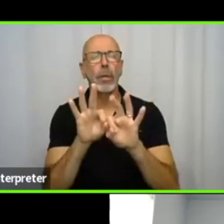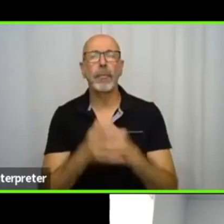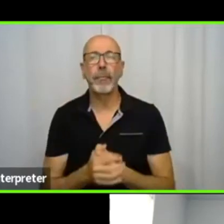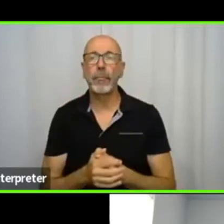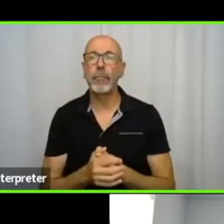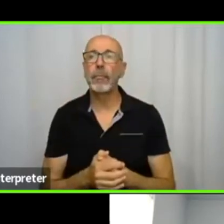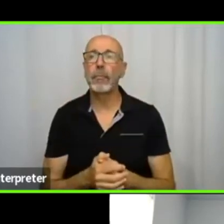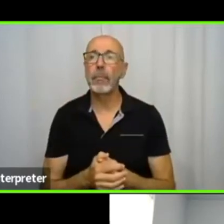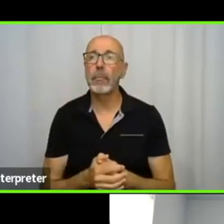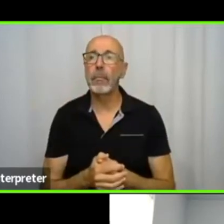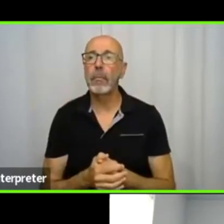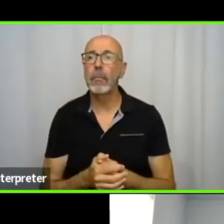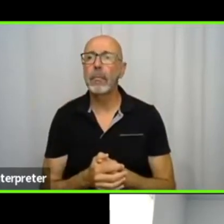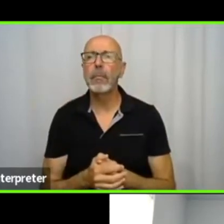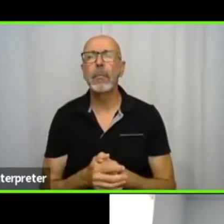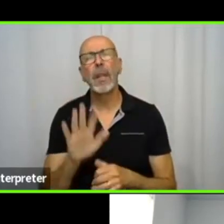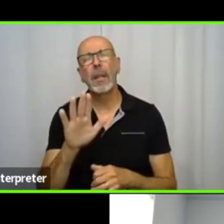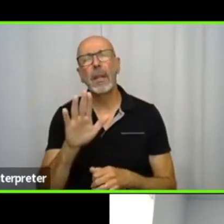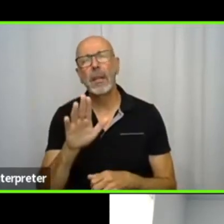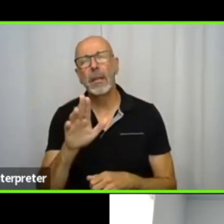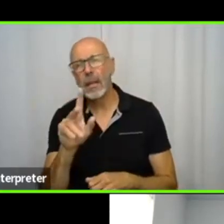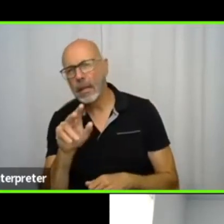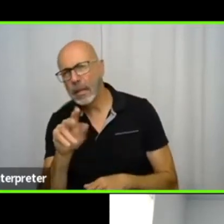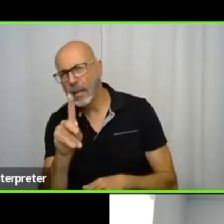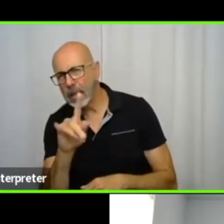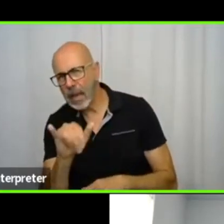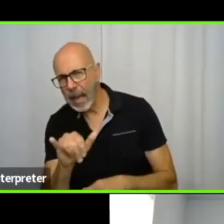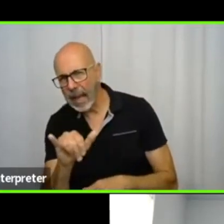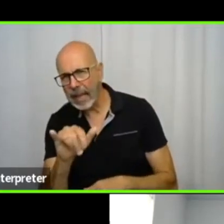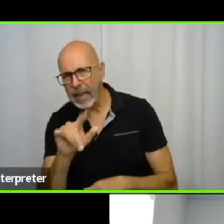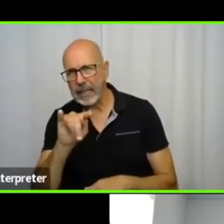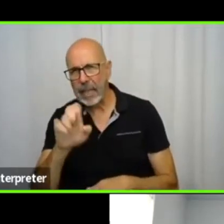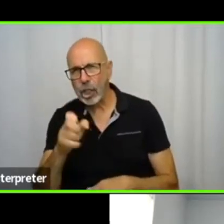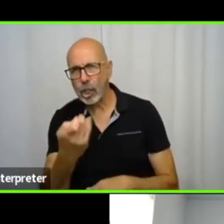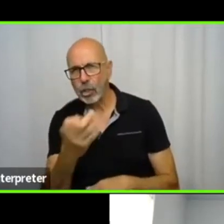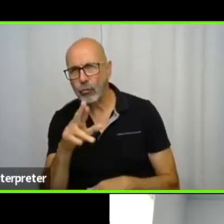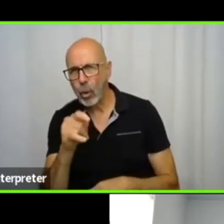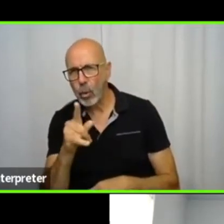Does Kai Tashirogi,